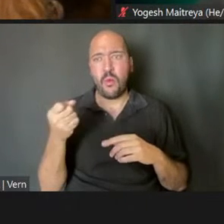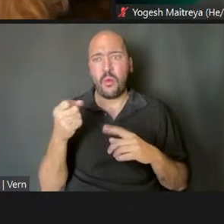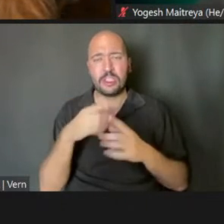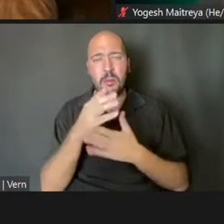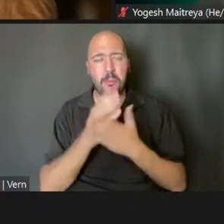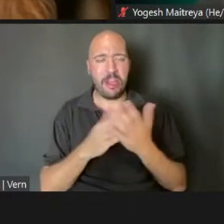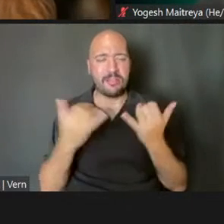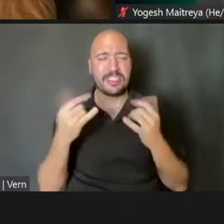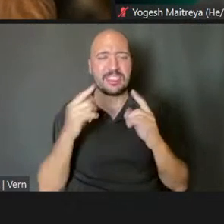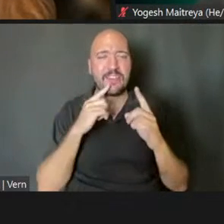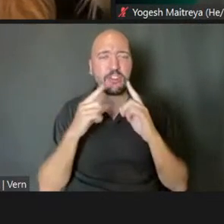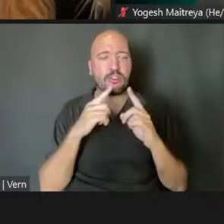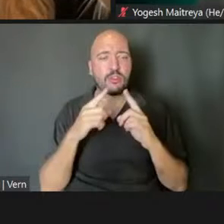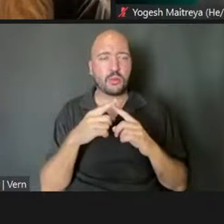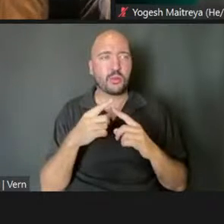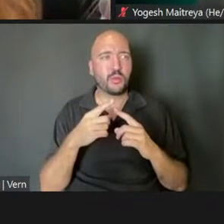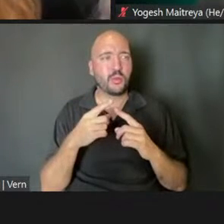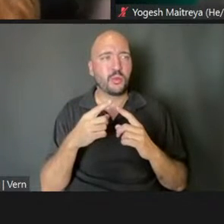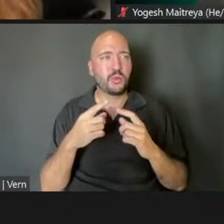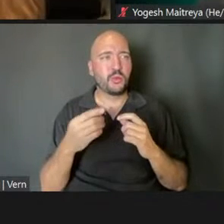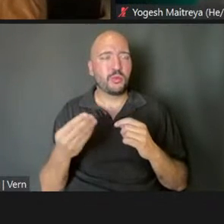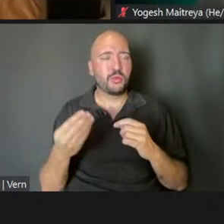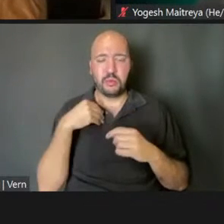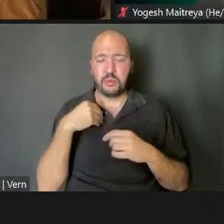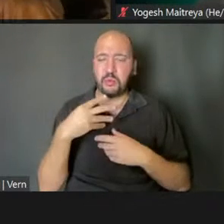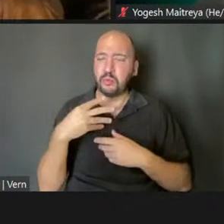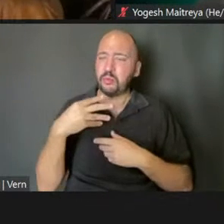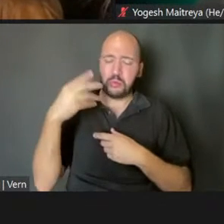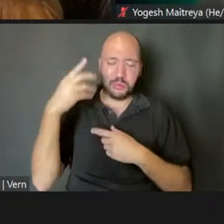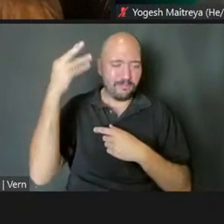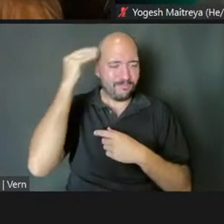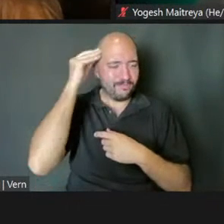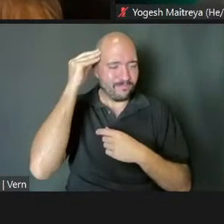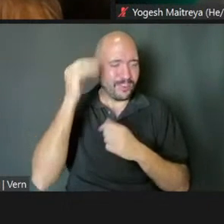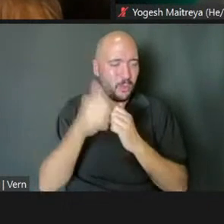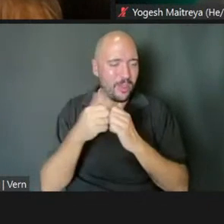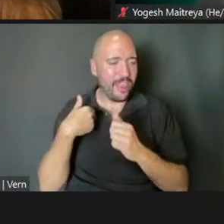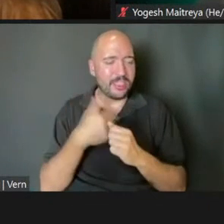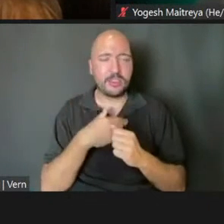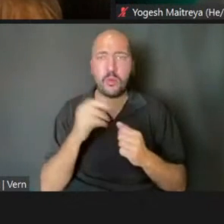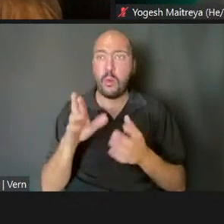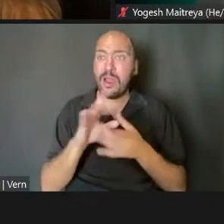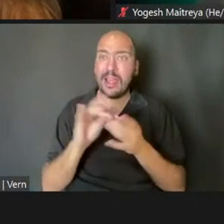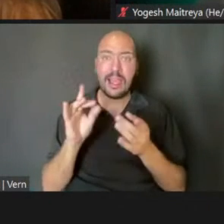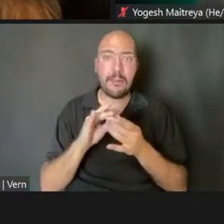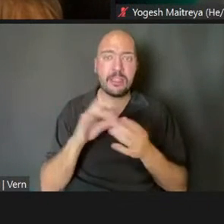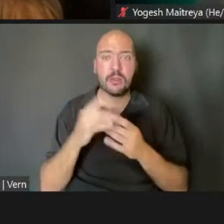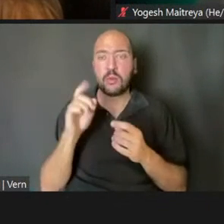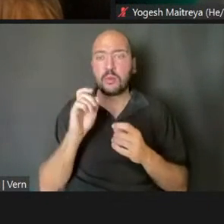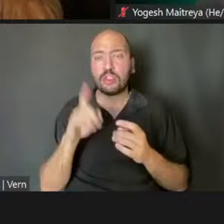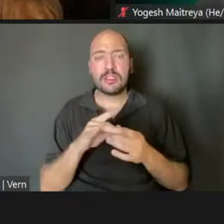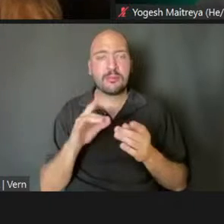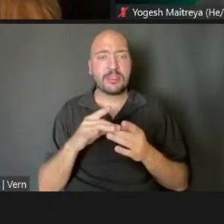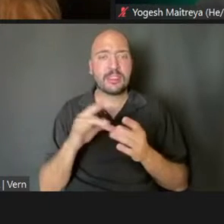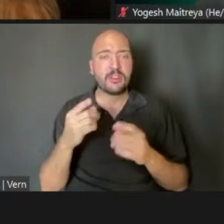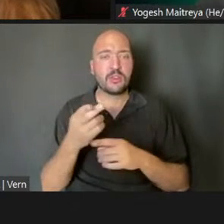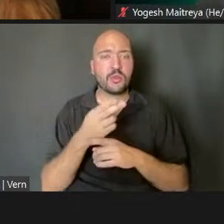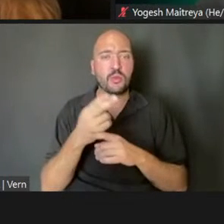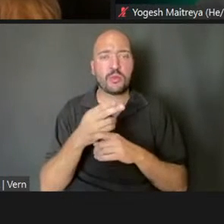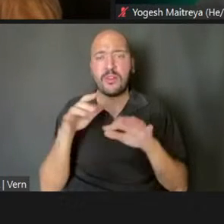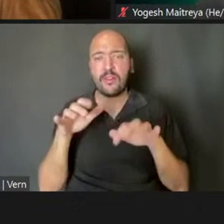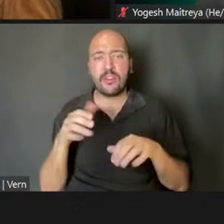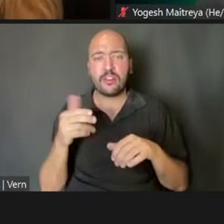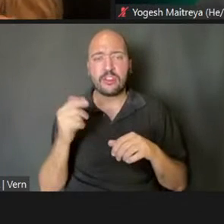today's conversation to take with us, or a comment. One question or a comment, and you should feel free to use the